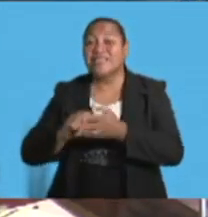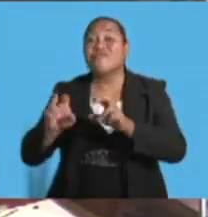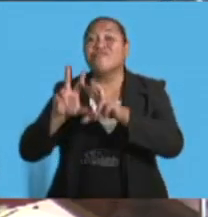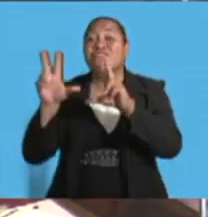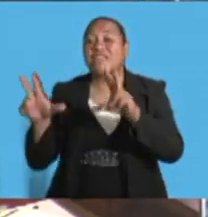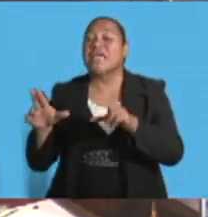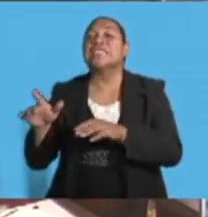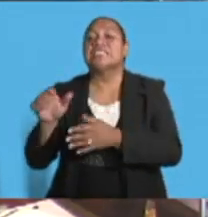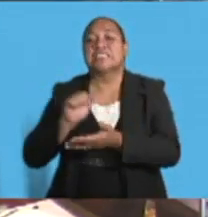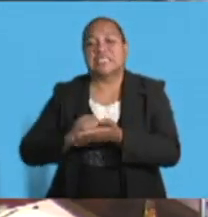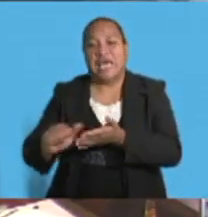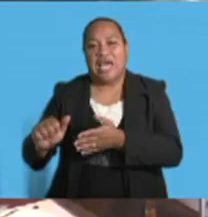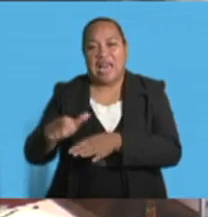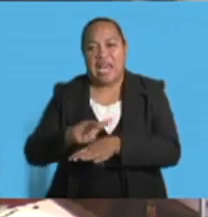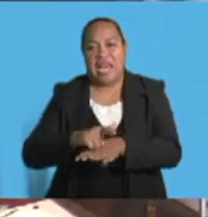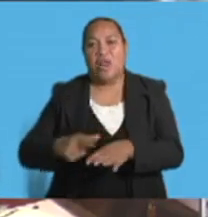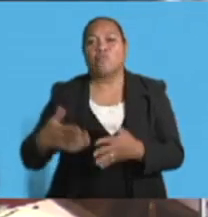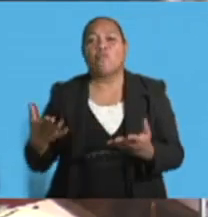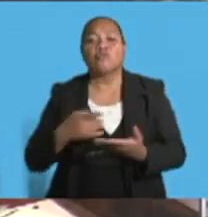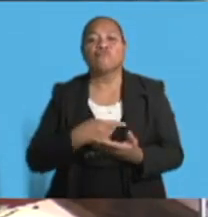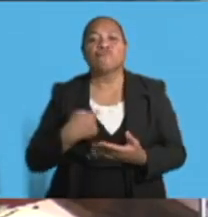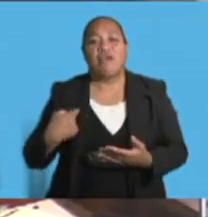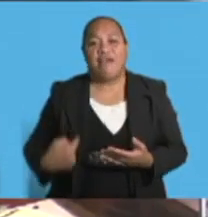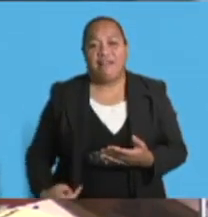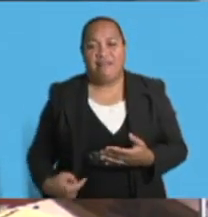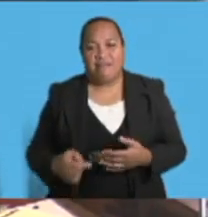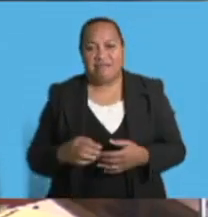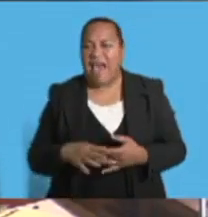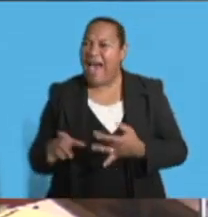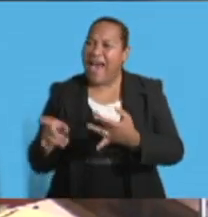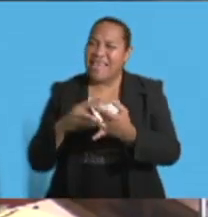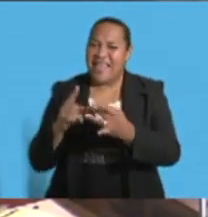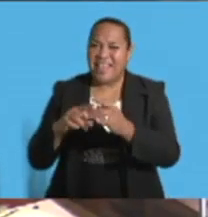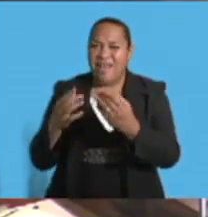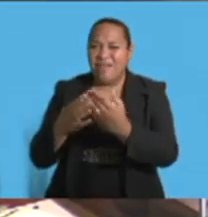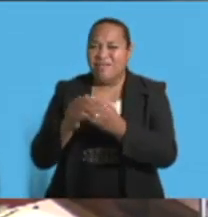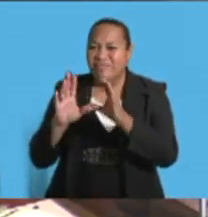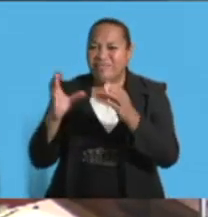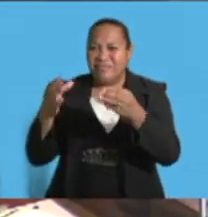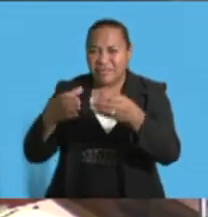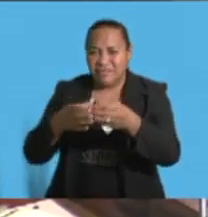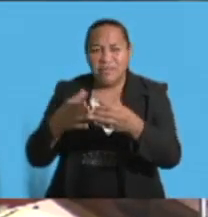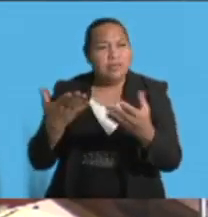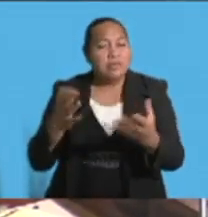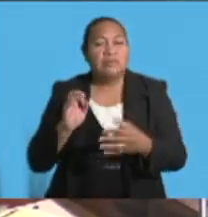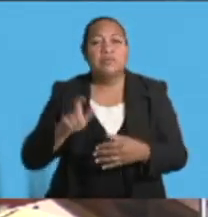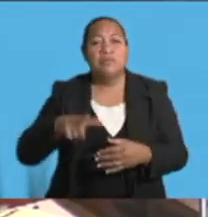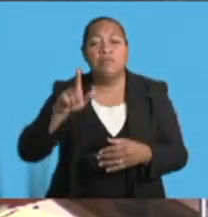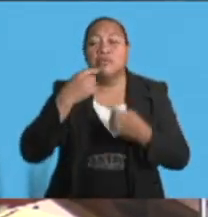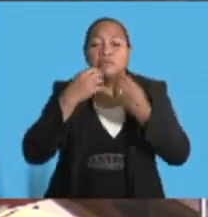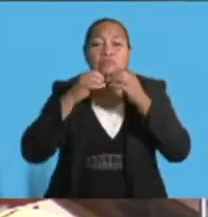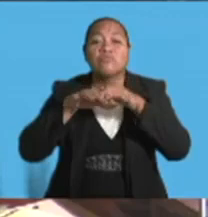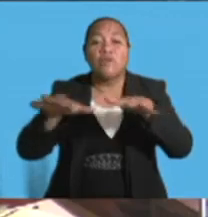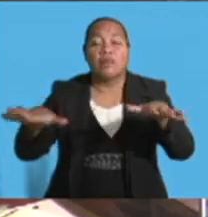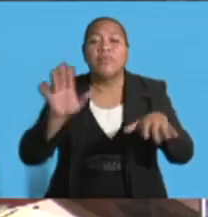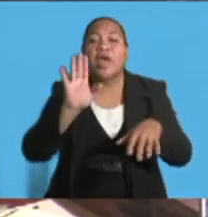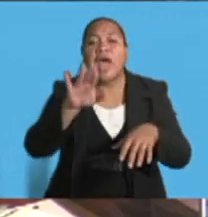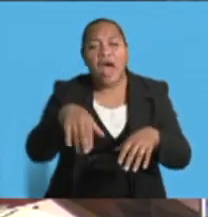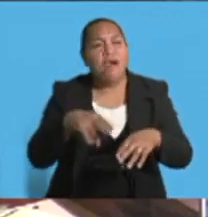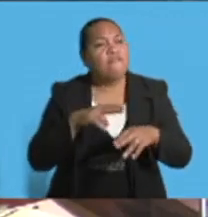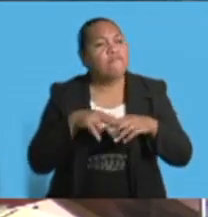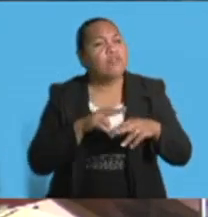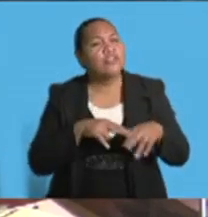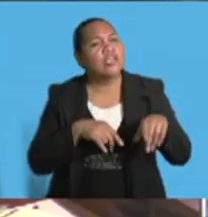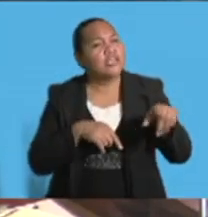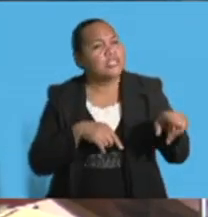Chinese. Then there's another party who went around saying somewhere in Lambasa that Fiji has taken so much loan from